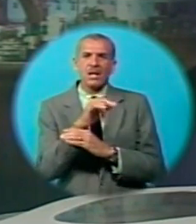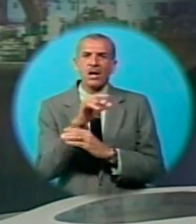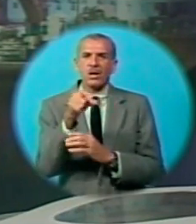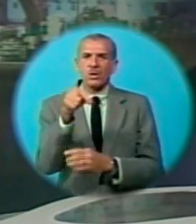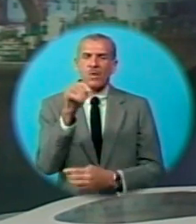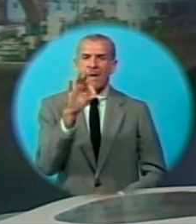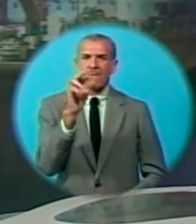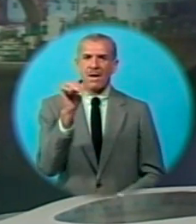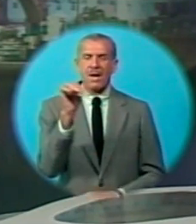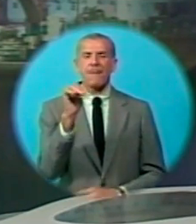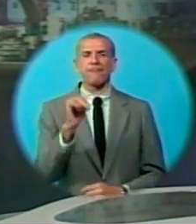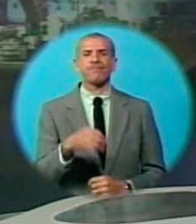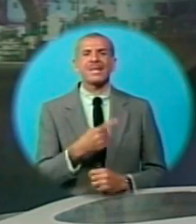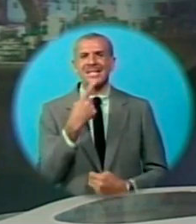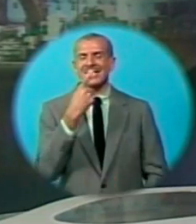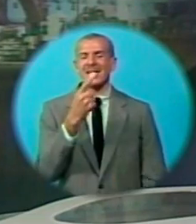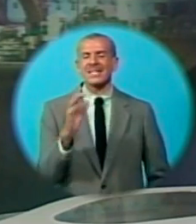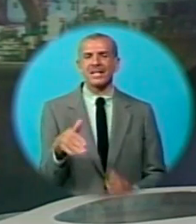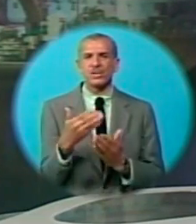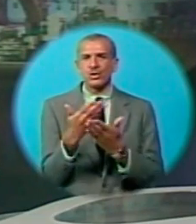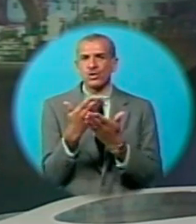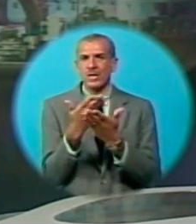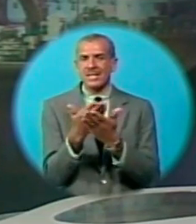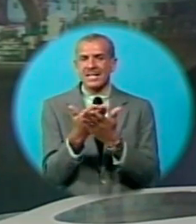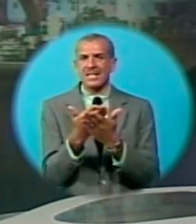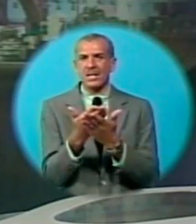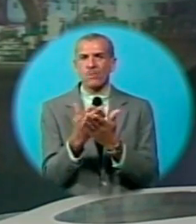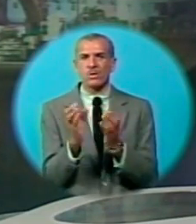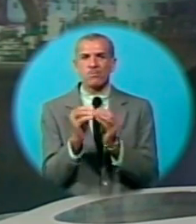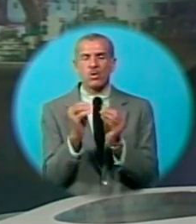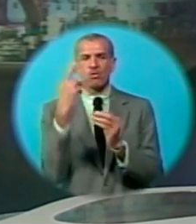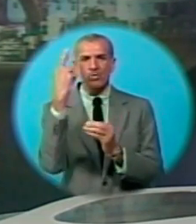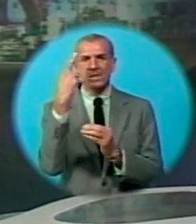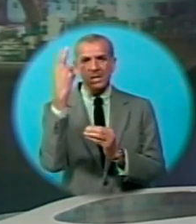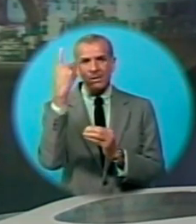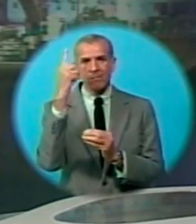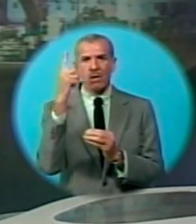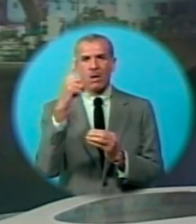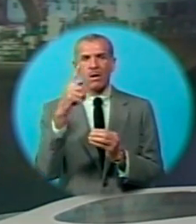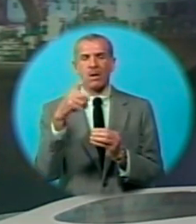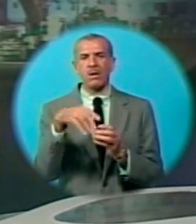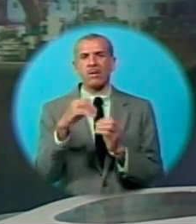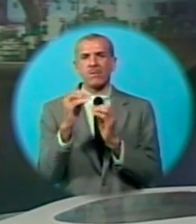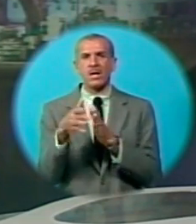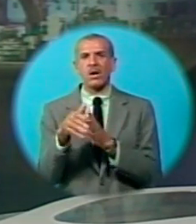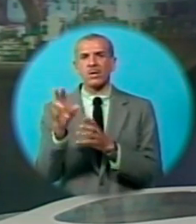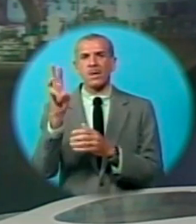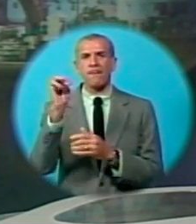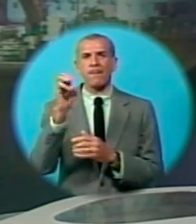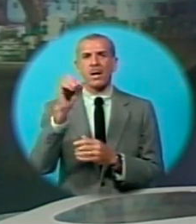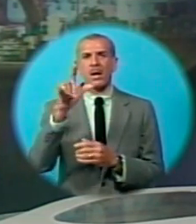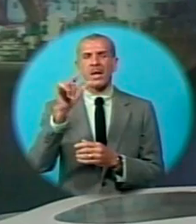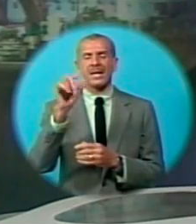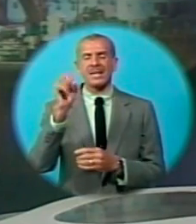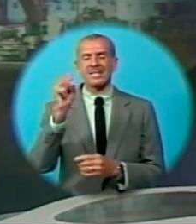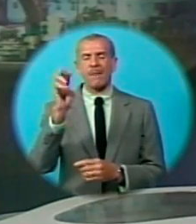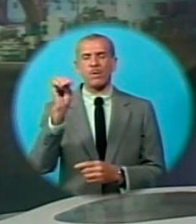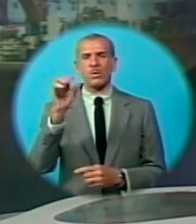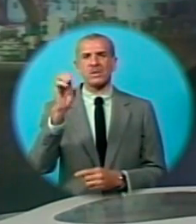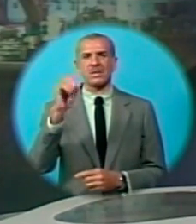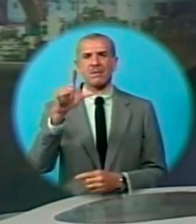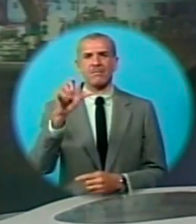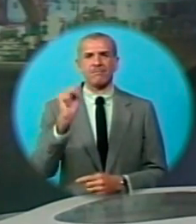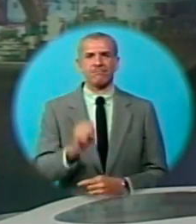show Mid-Wicket, also suggested that there were more reasons for omitting the batsman Marlon Samuels instead.